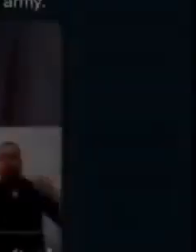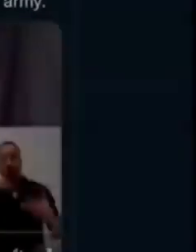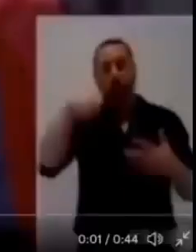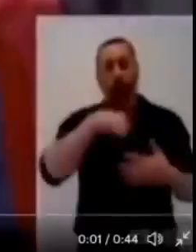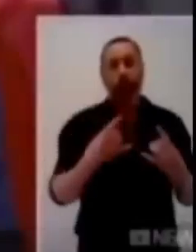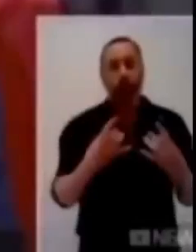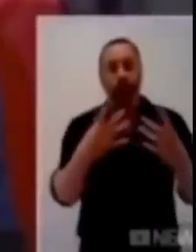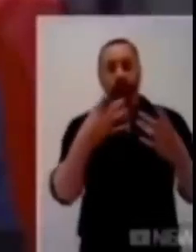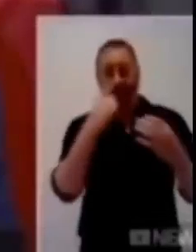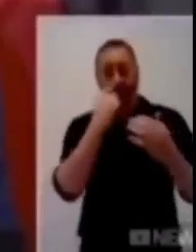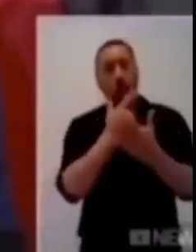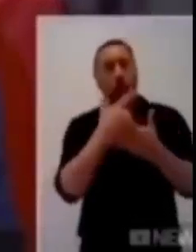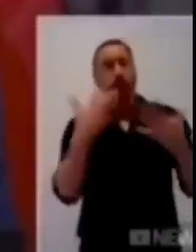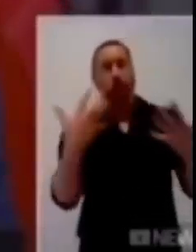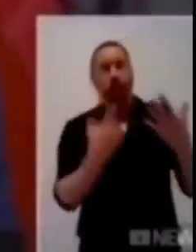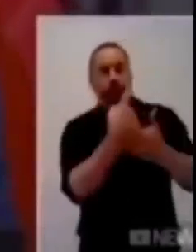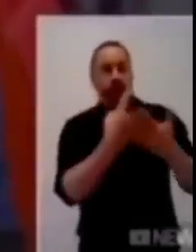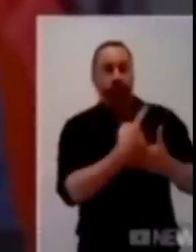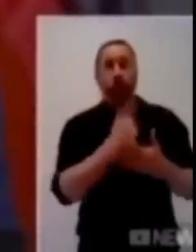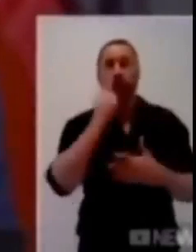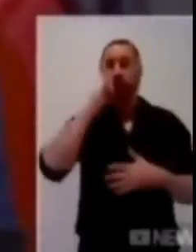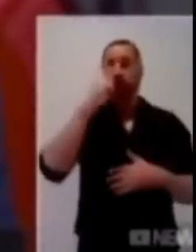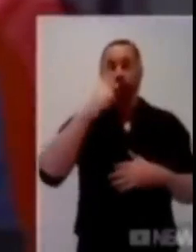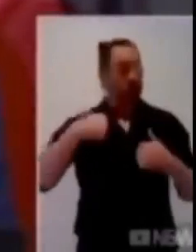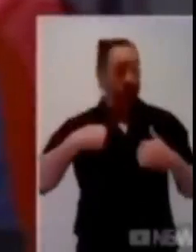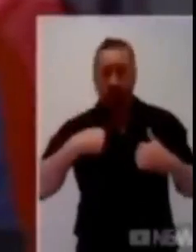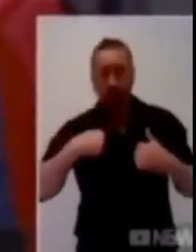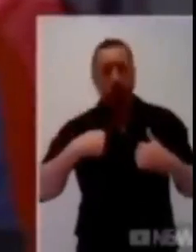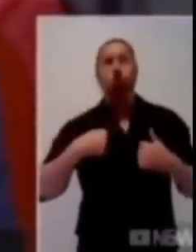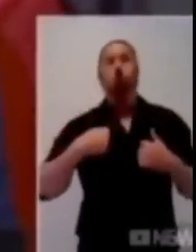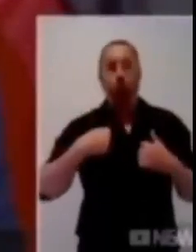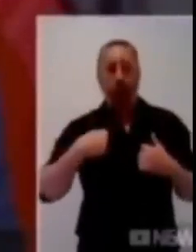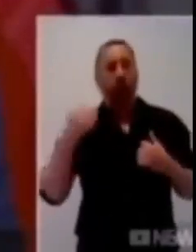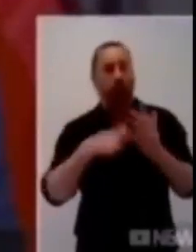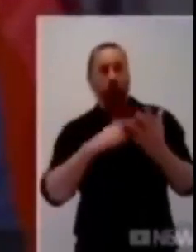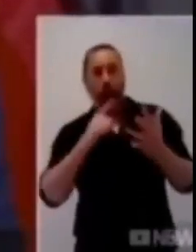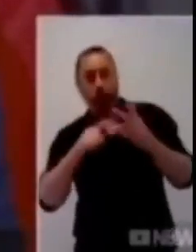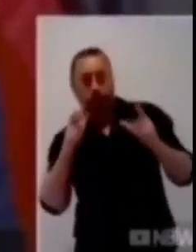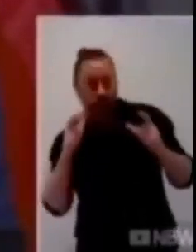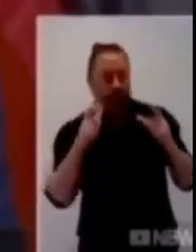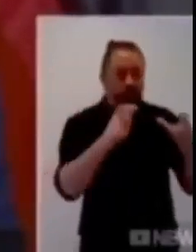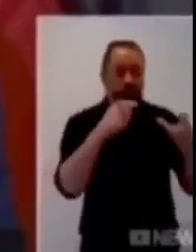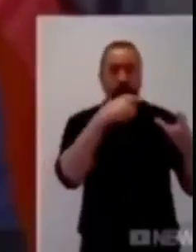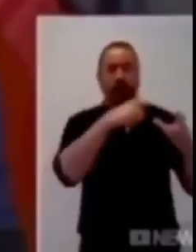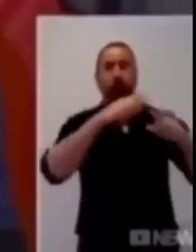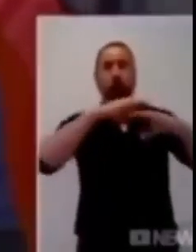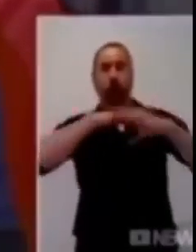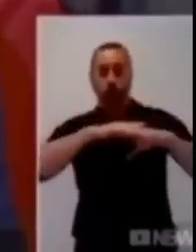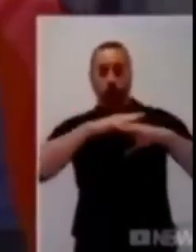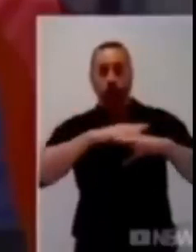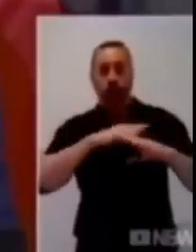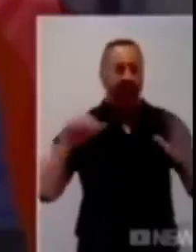As you know, last night, we took an urgent action to escalate our response in these communities, immediately implementing a hard lockdown.